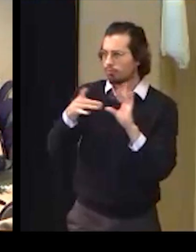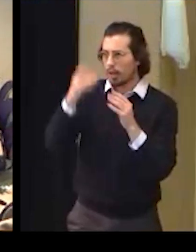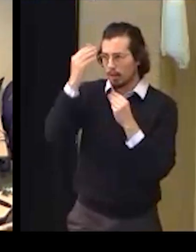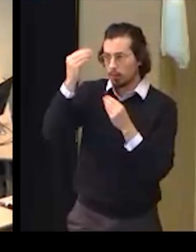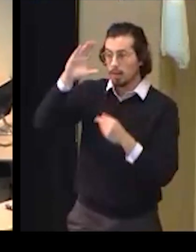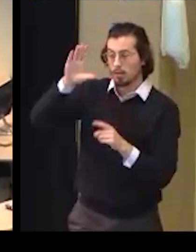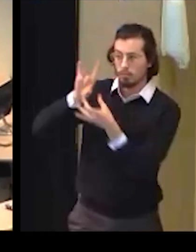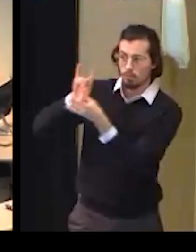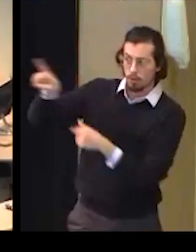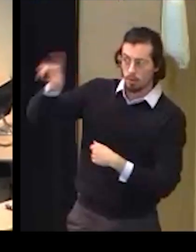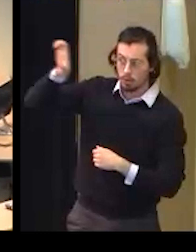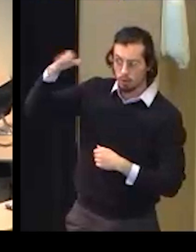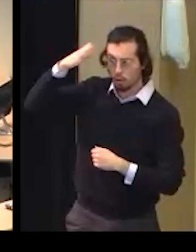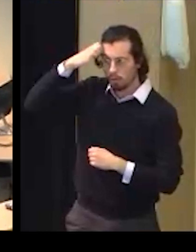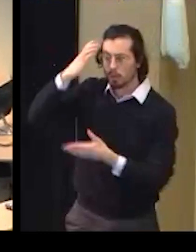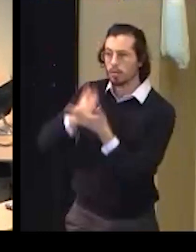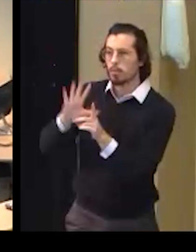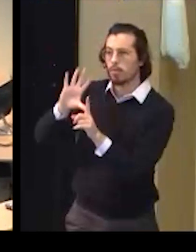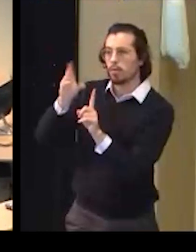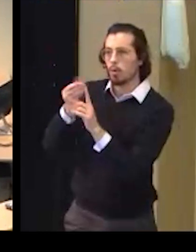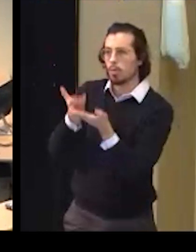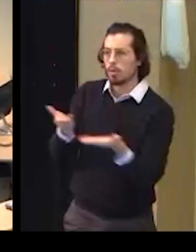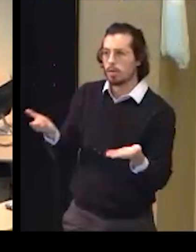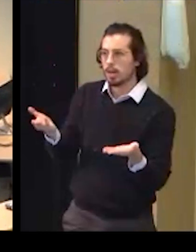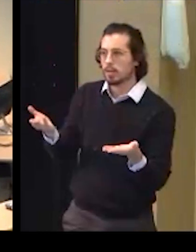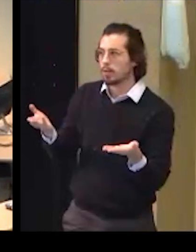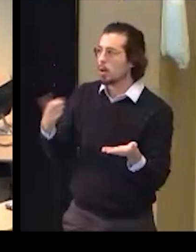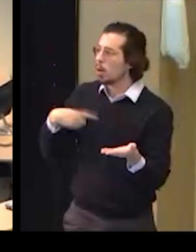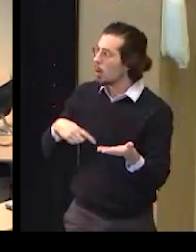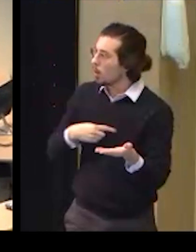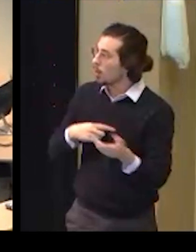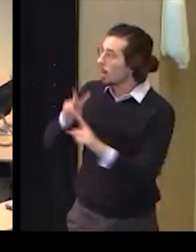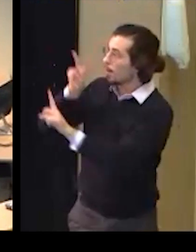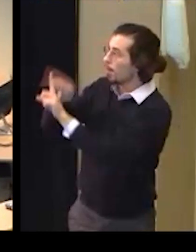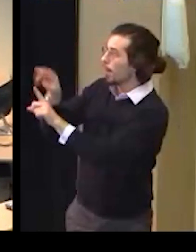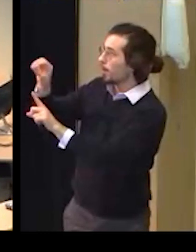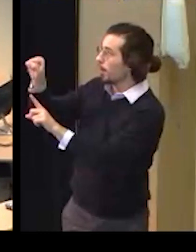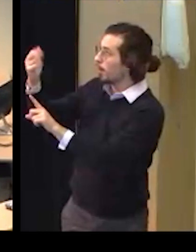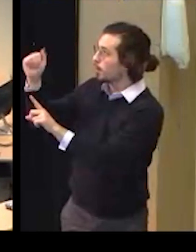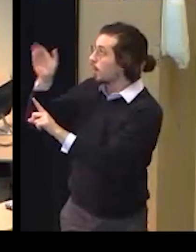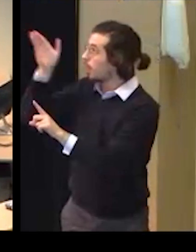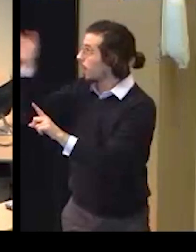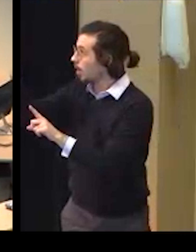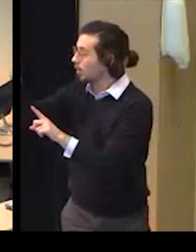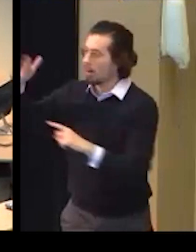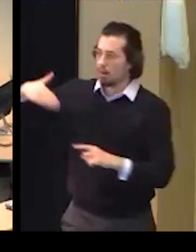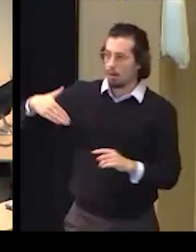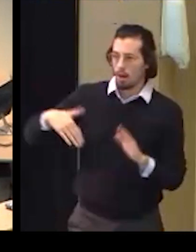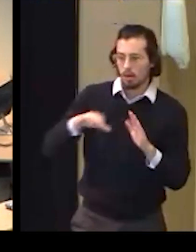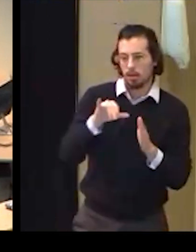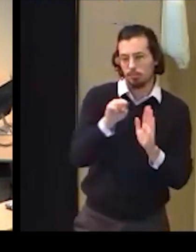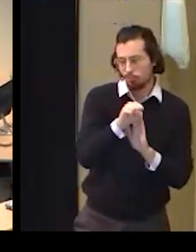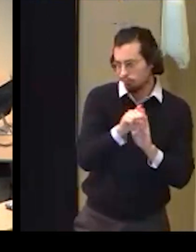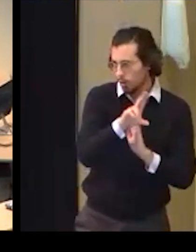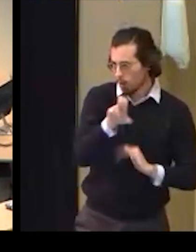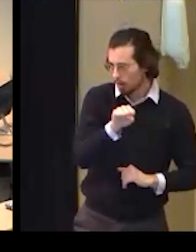in Europe and some of the cultural things that we've applied for OSHA there that we haven't in the States yet. So there are lessons